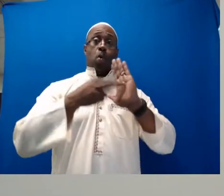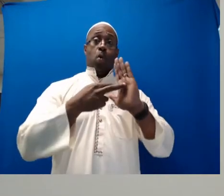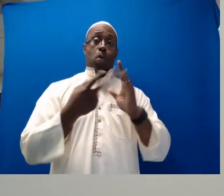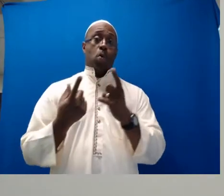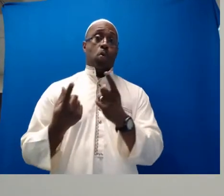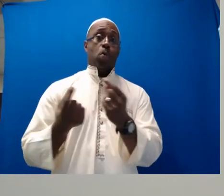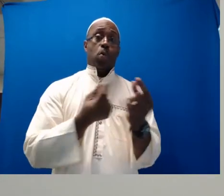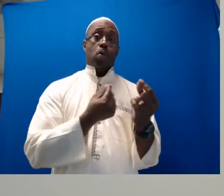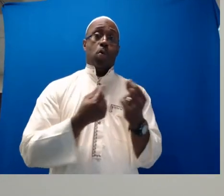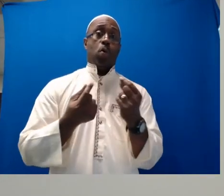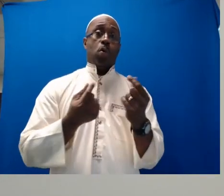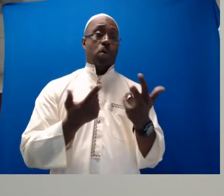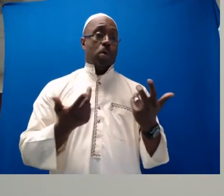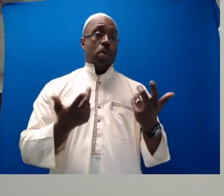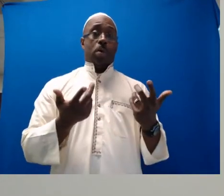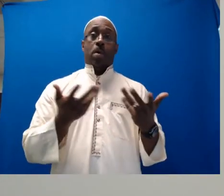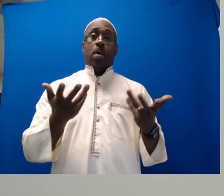as